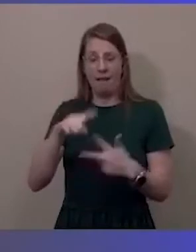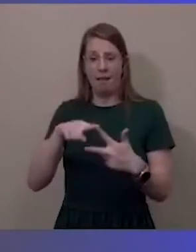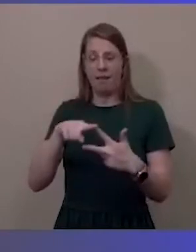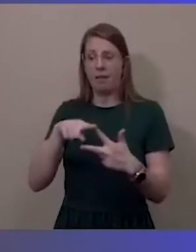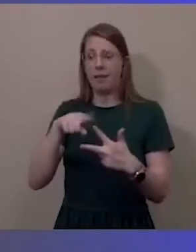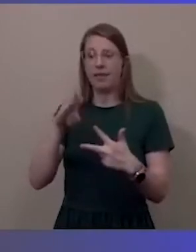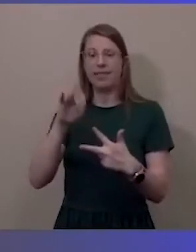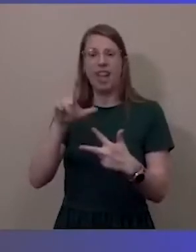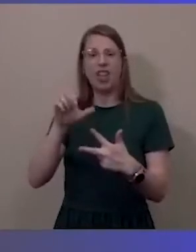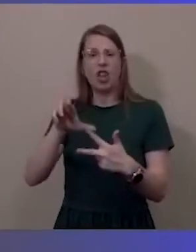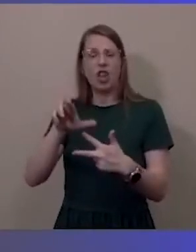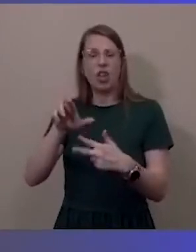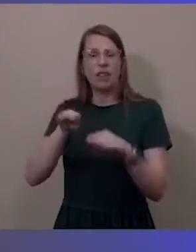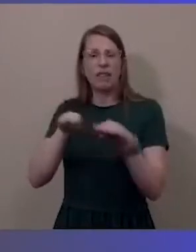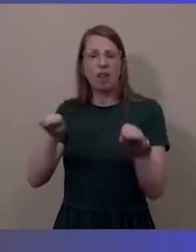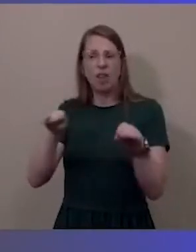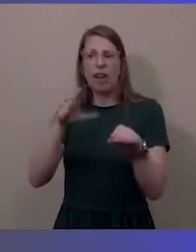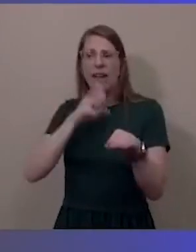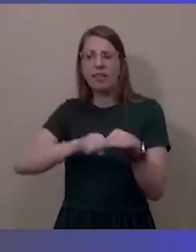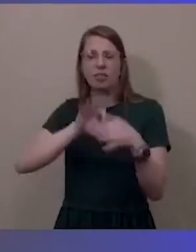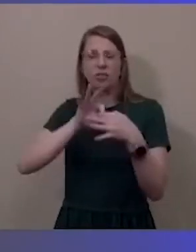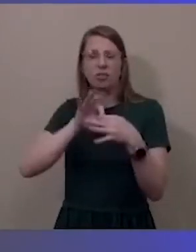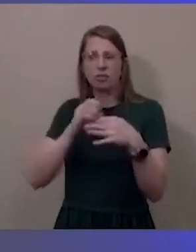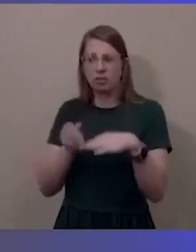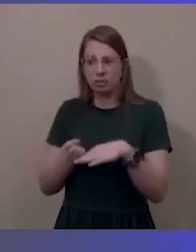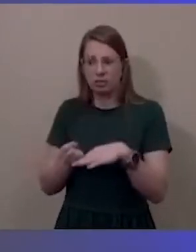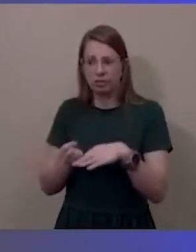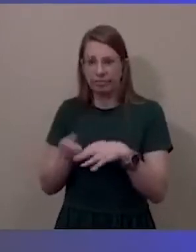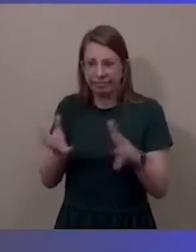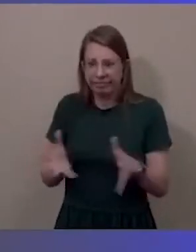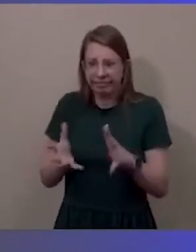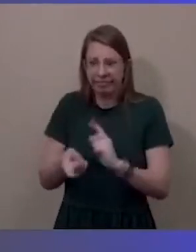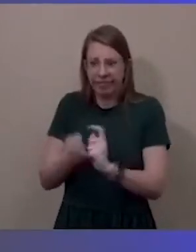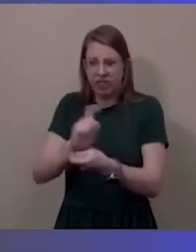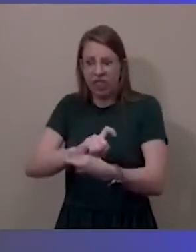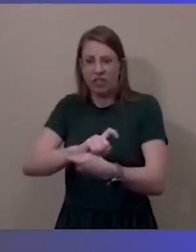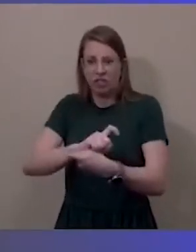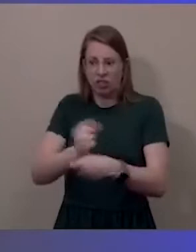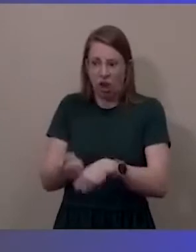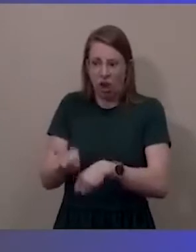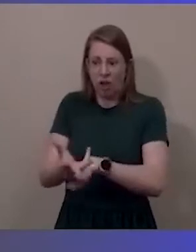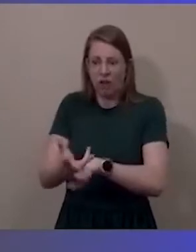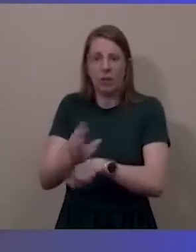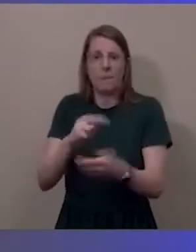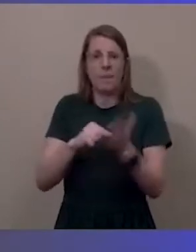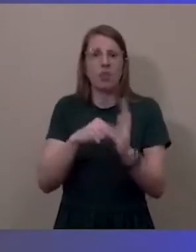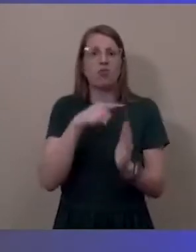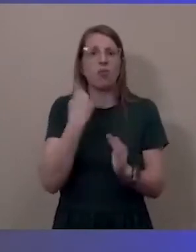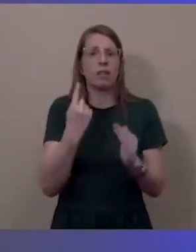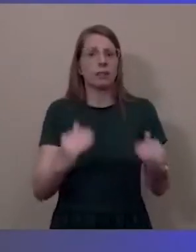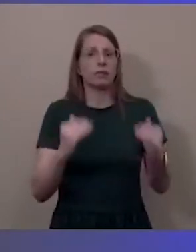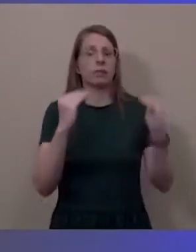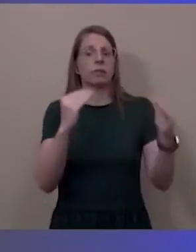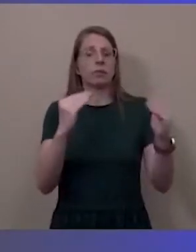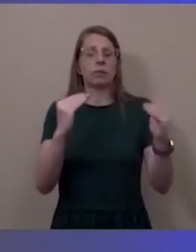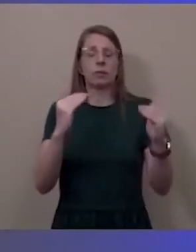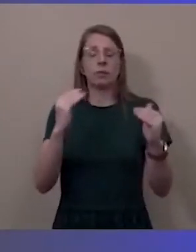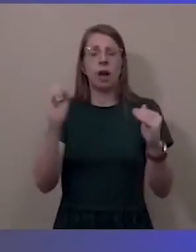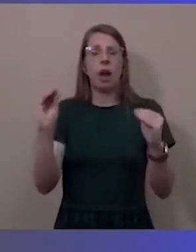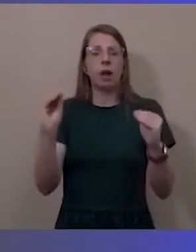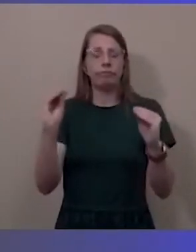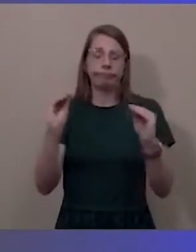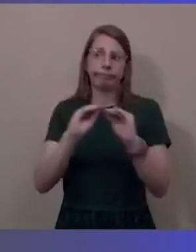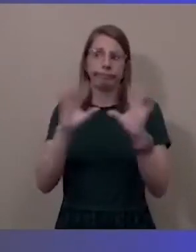aging, create this risk? How does aging drive these changes and put somebody at such high risk? Because yes, clearly this is an age-related